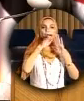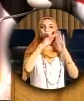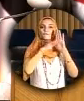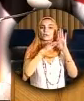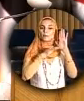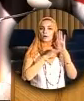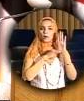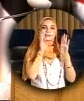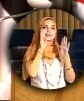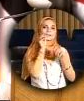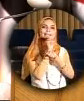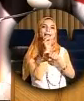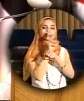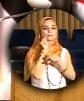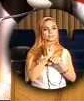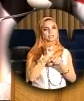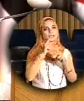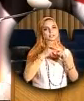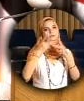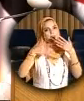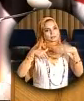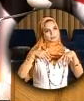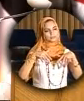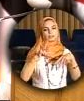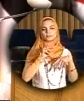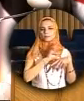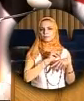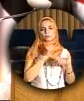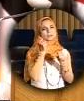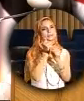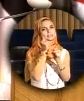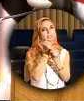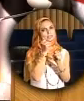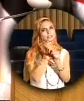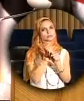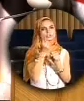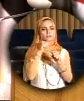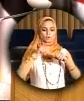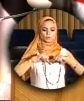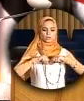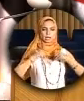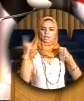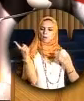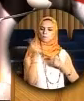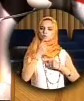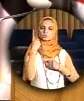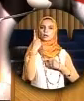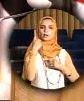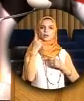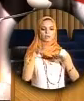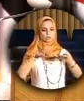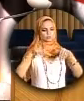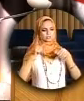solidarity, jobs, and independent living. Through our initiatives, we are also supporting and encouraging